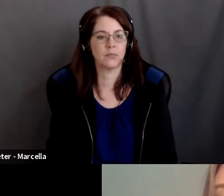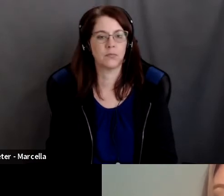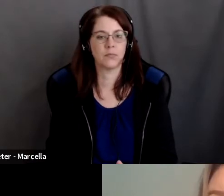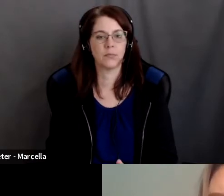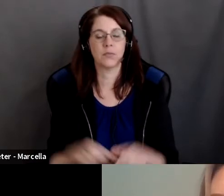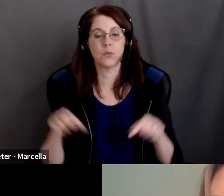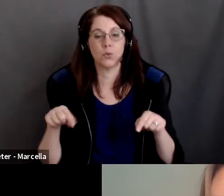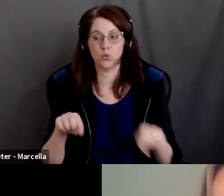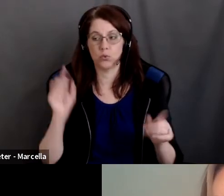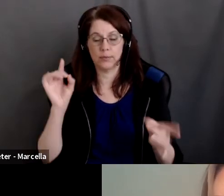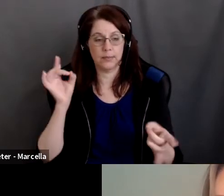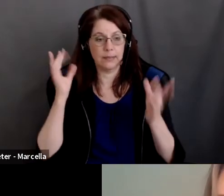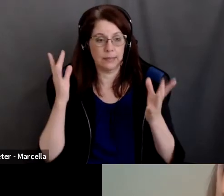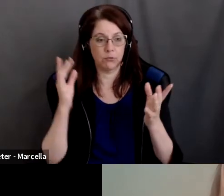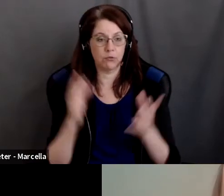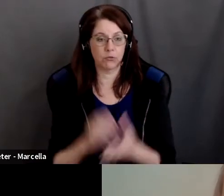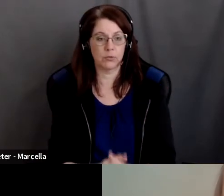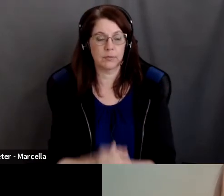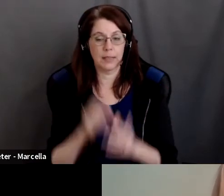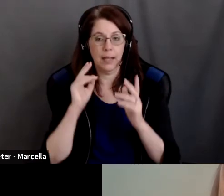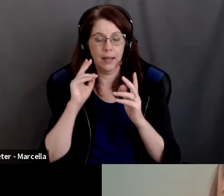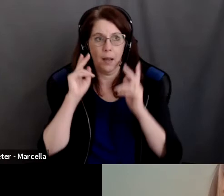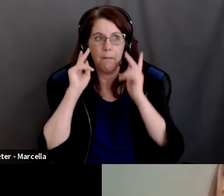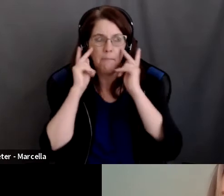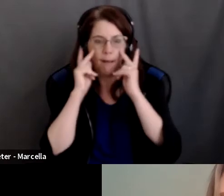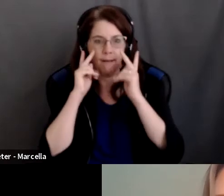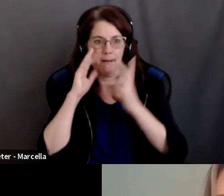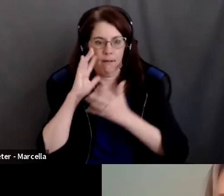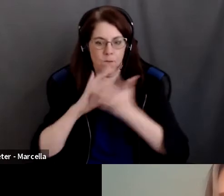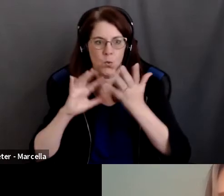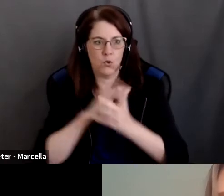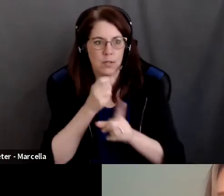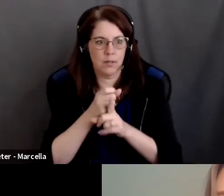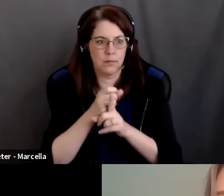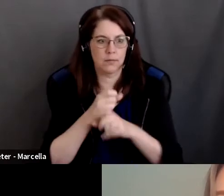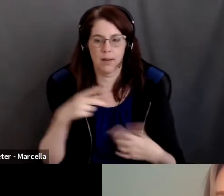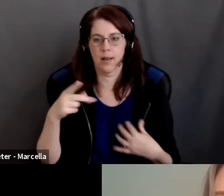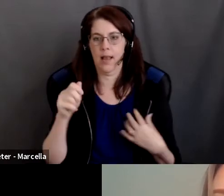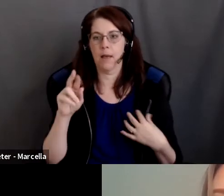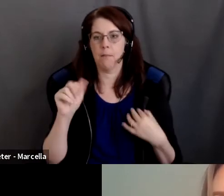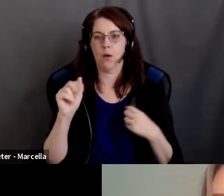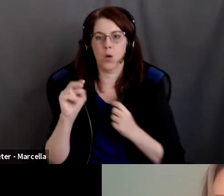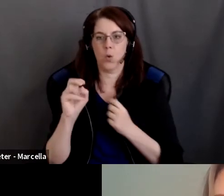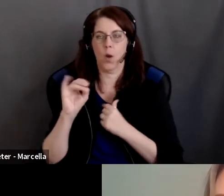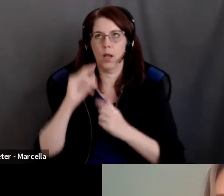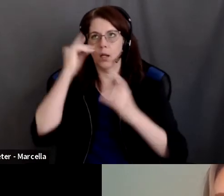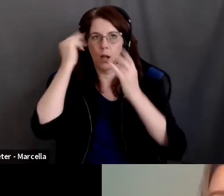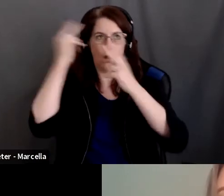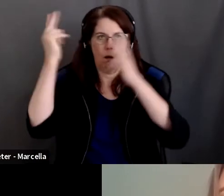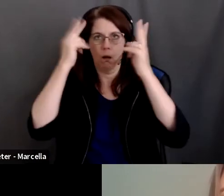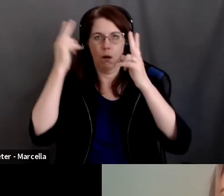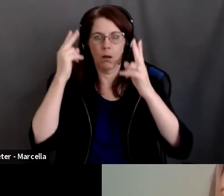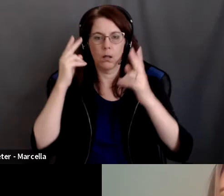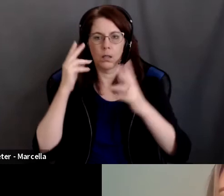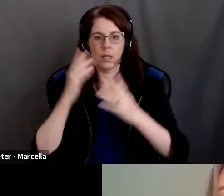So during disaster, panic and confusion often occur. Paranoia and delusions can prevent someone from